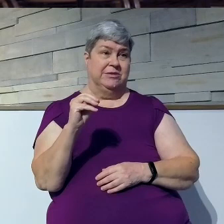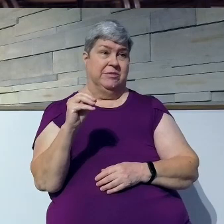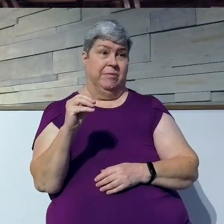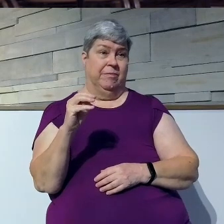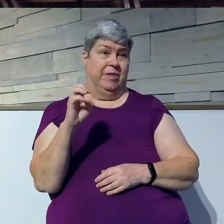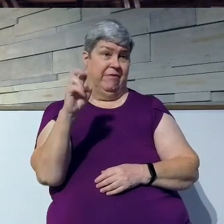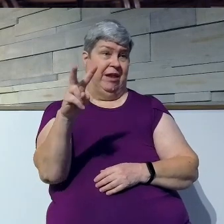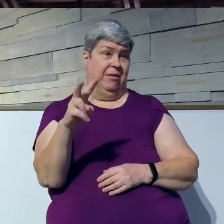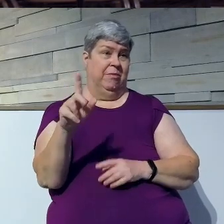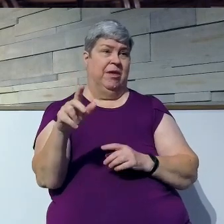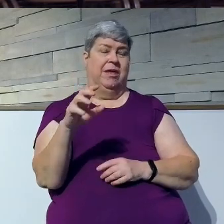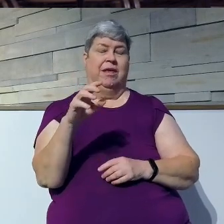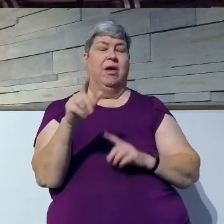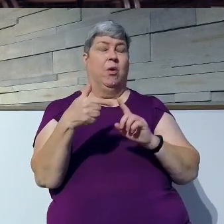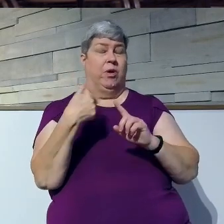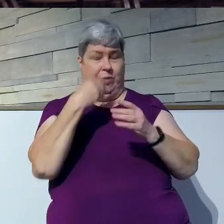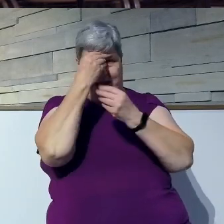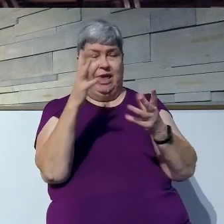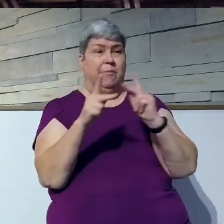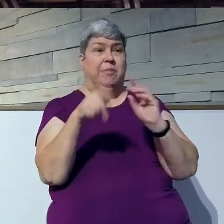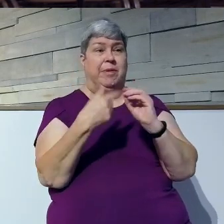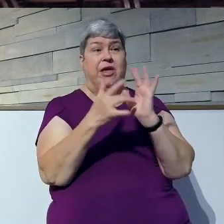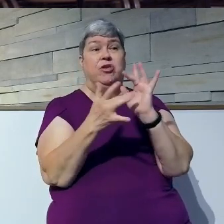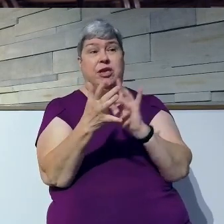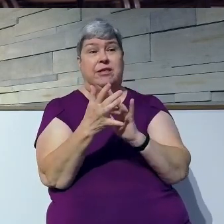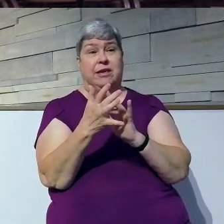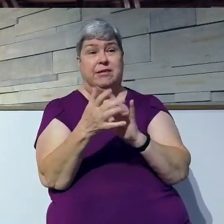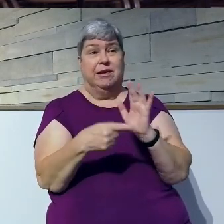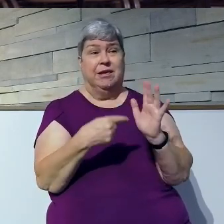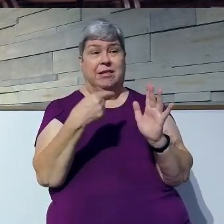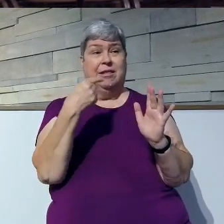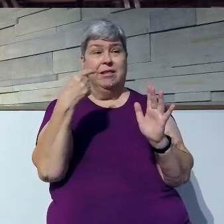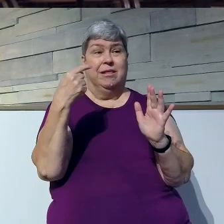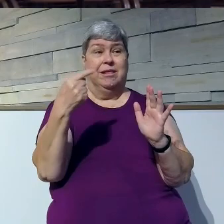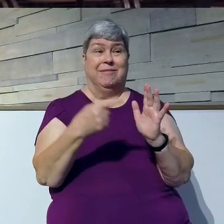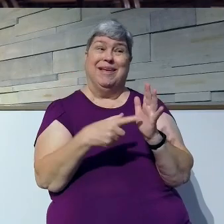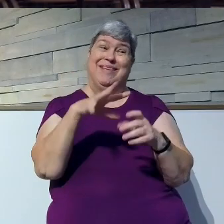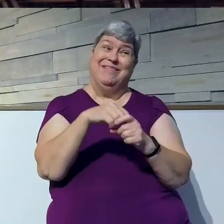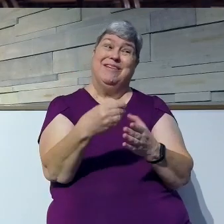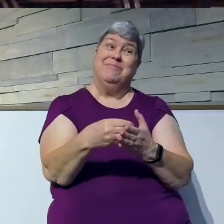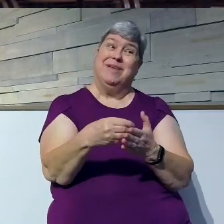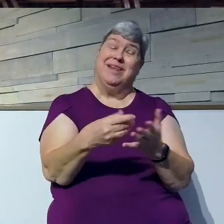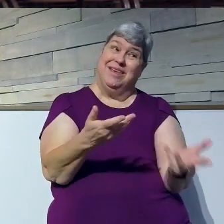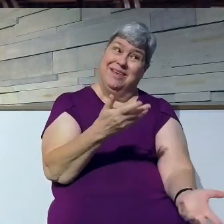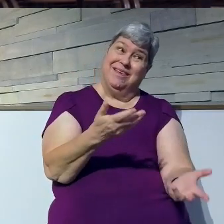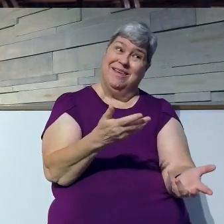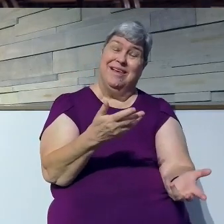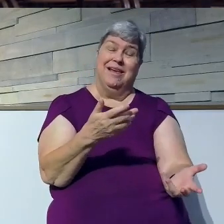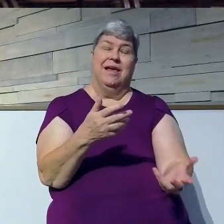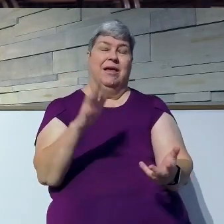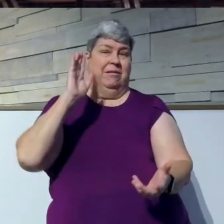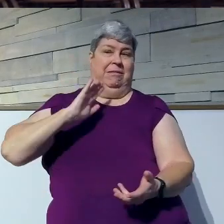Whenever we tell people about Jesus, sometimes there's money involved. Folks,